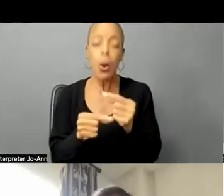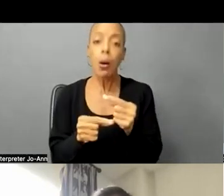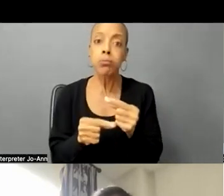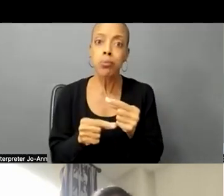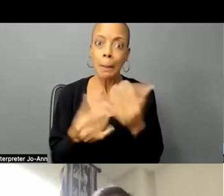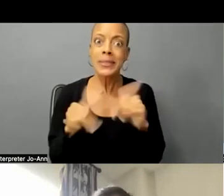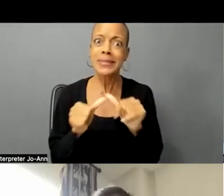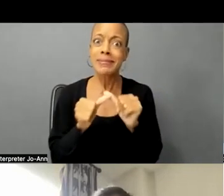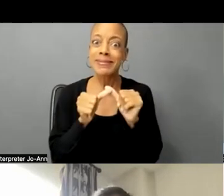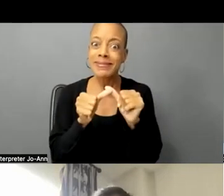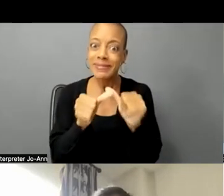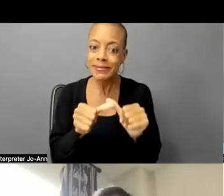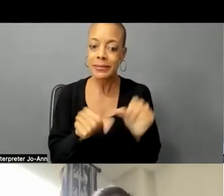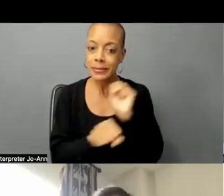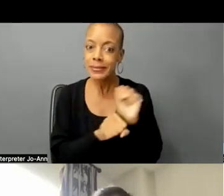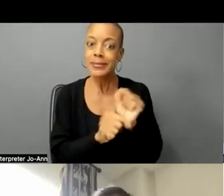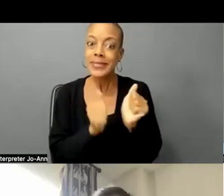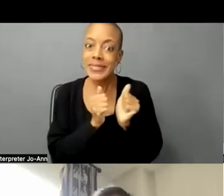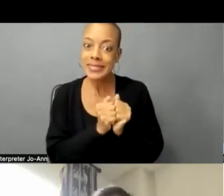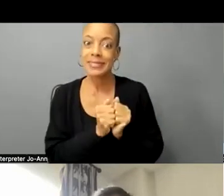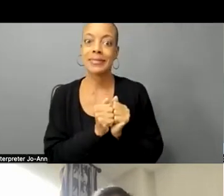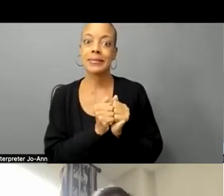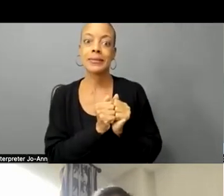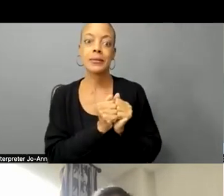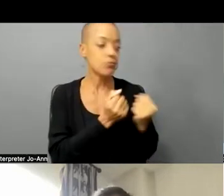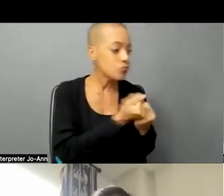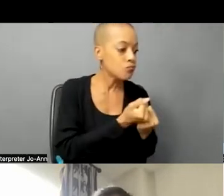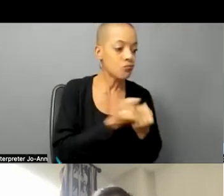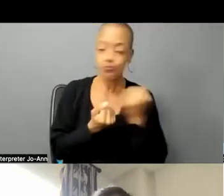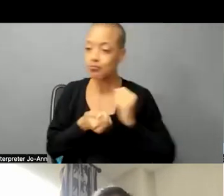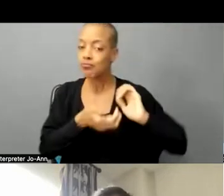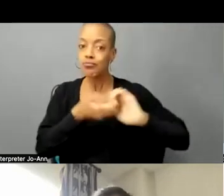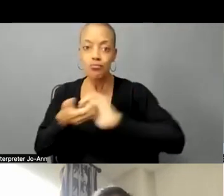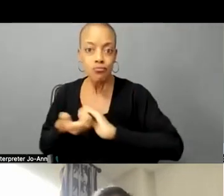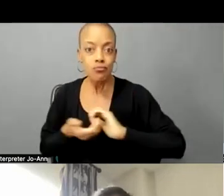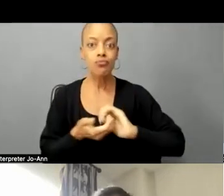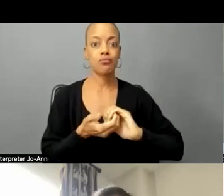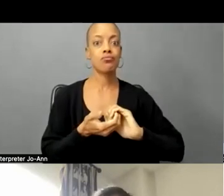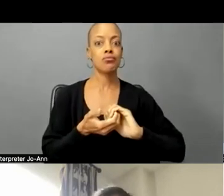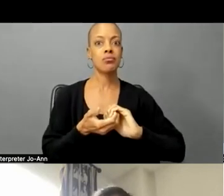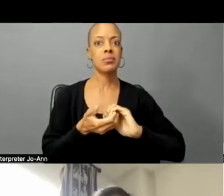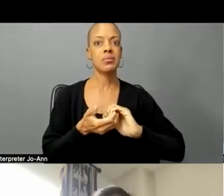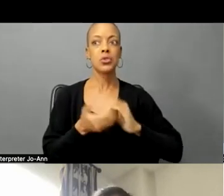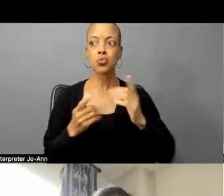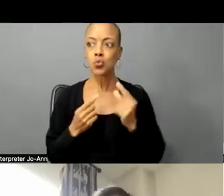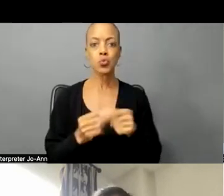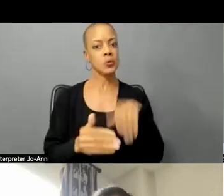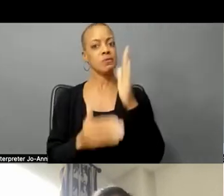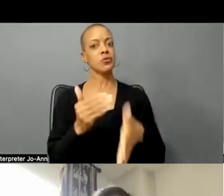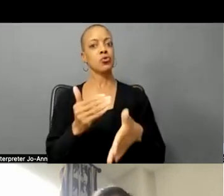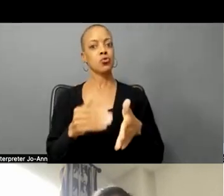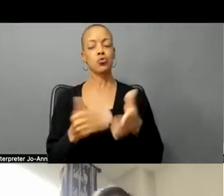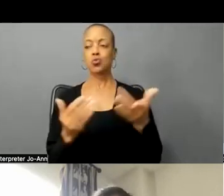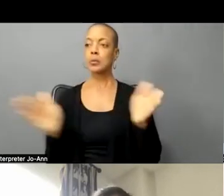that work together with others, through working collectively to complete a task or to plan an